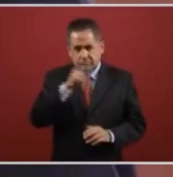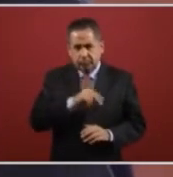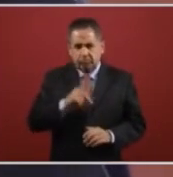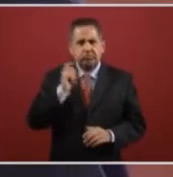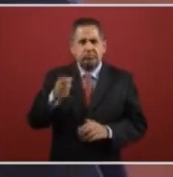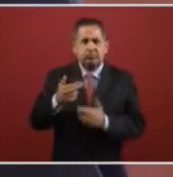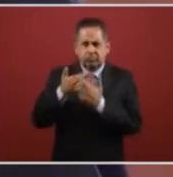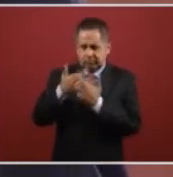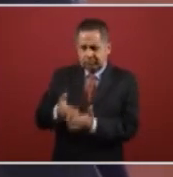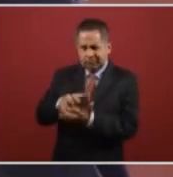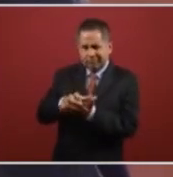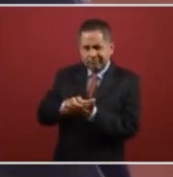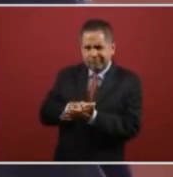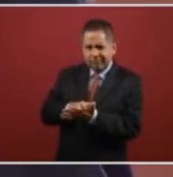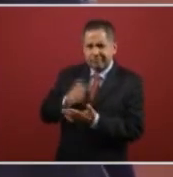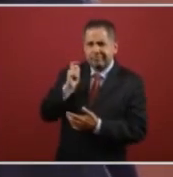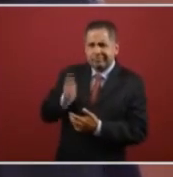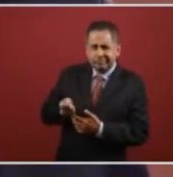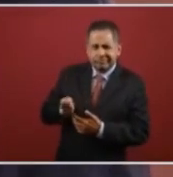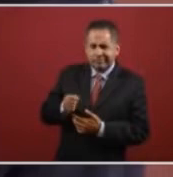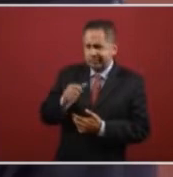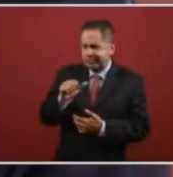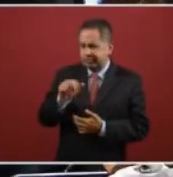All false. What is austerity?